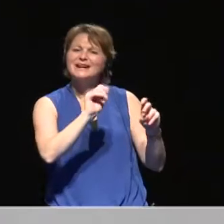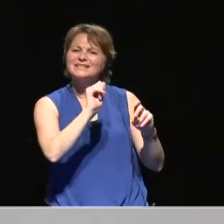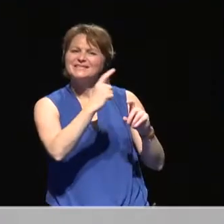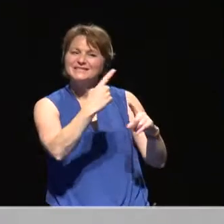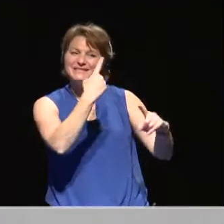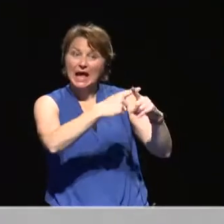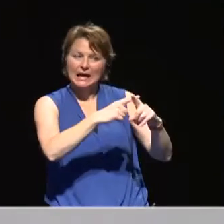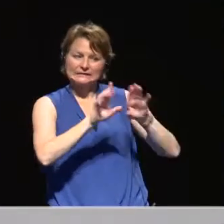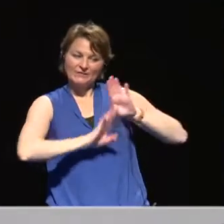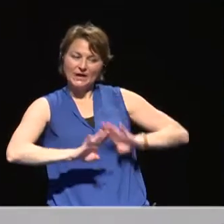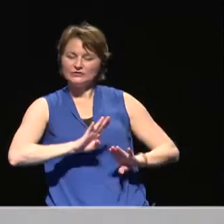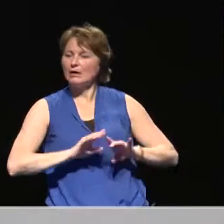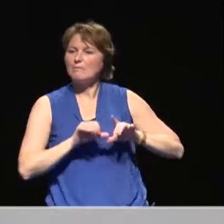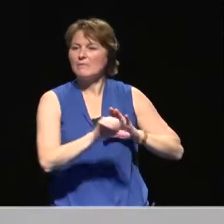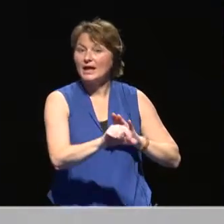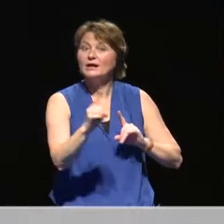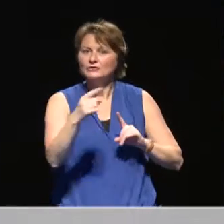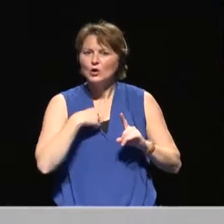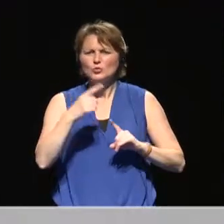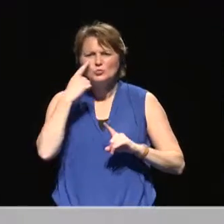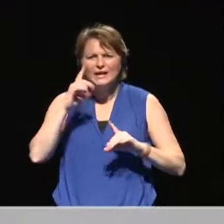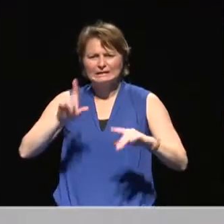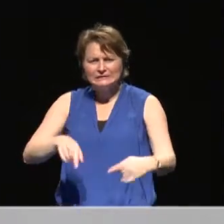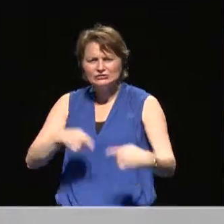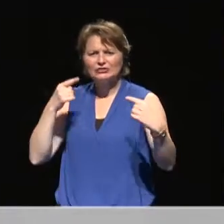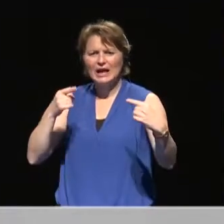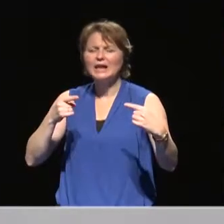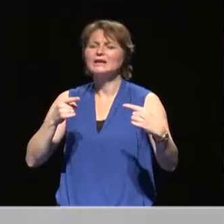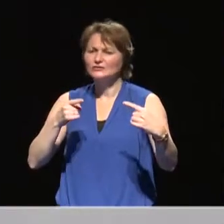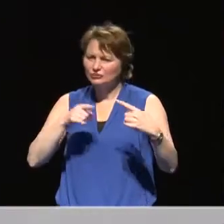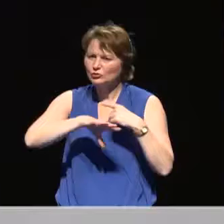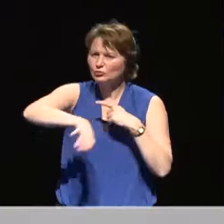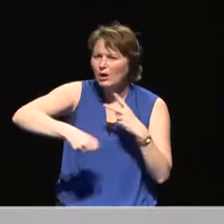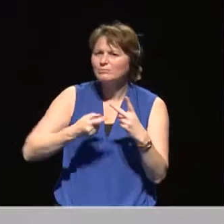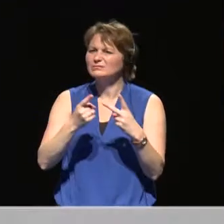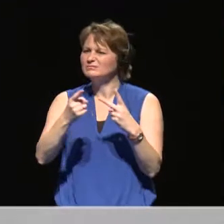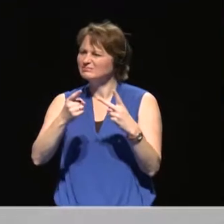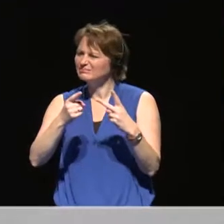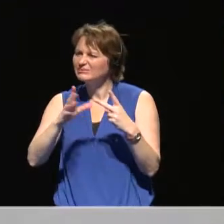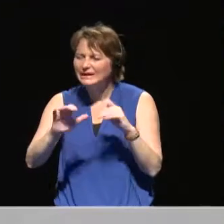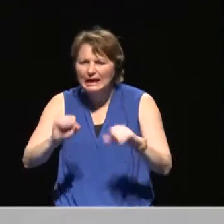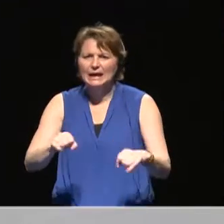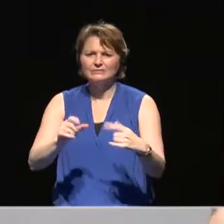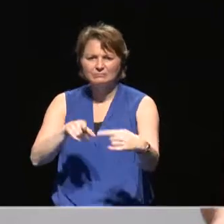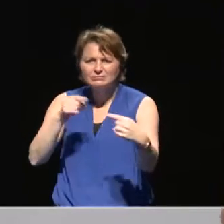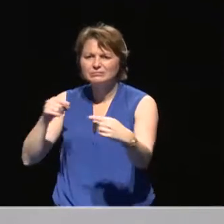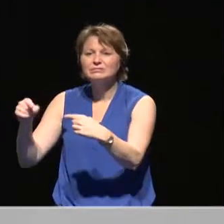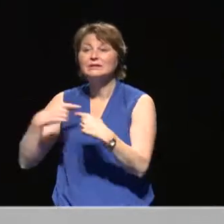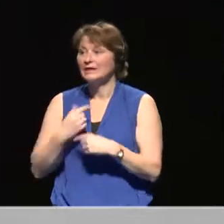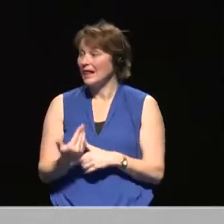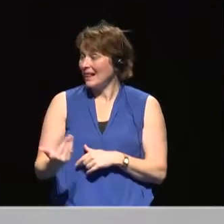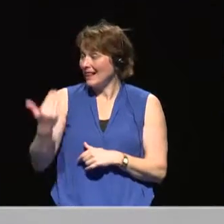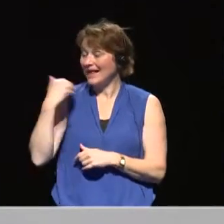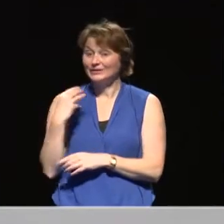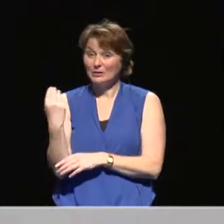challenges for governance, social protection, and development in developing countries that was approved last